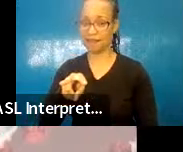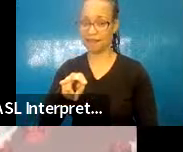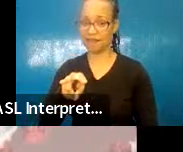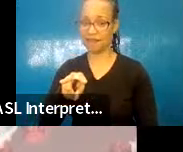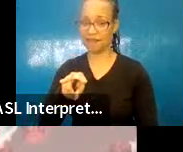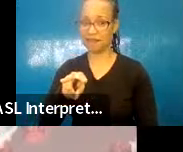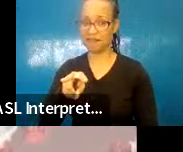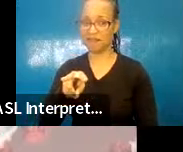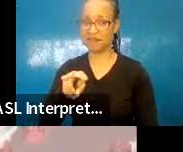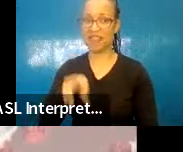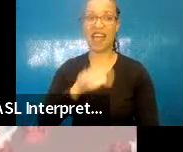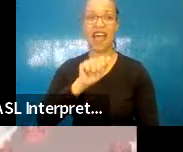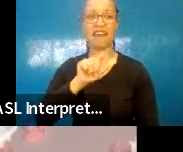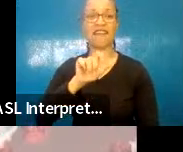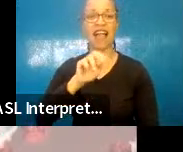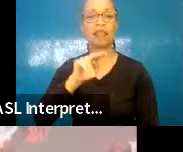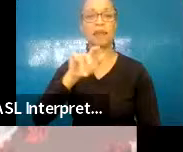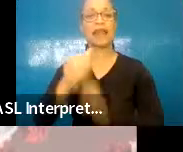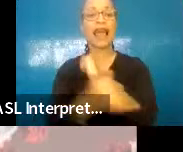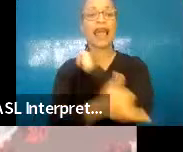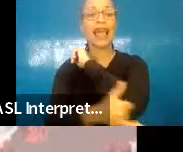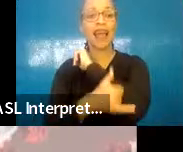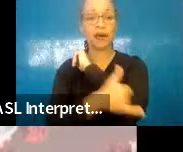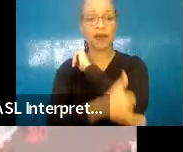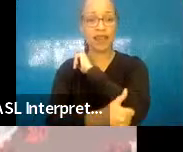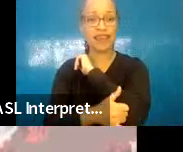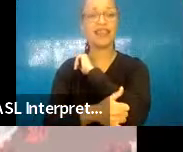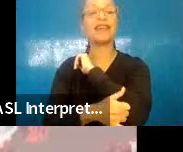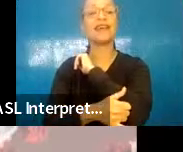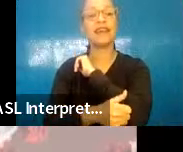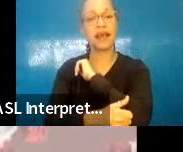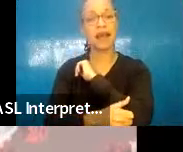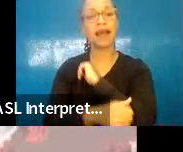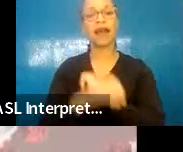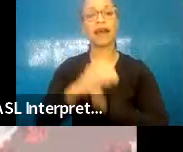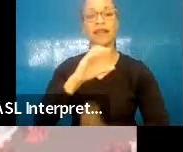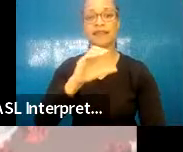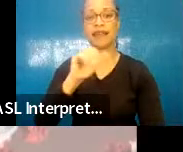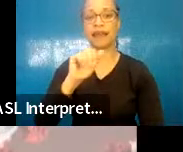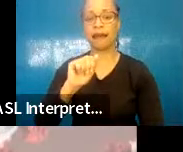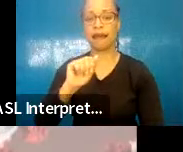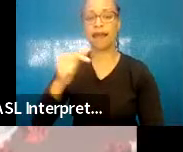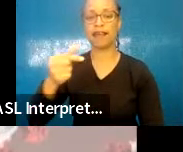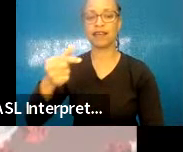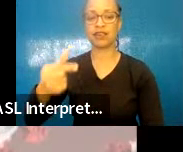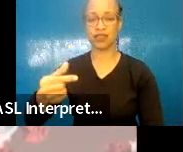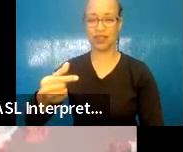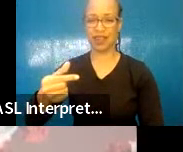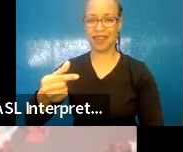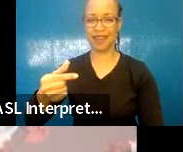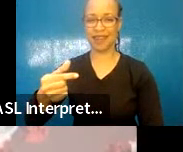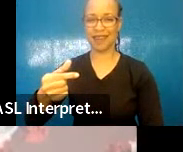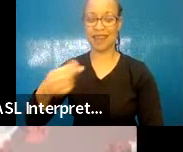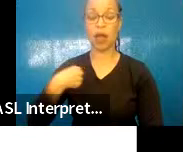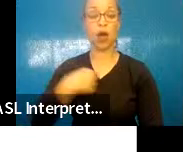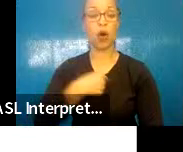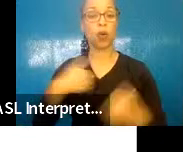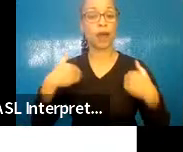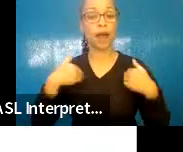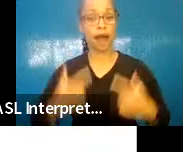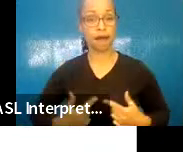Alameda County Community Advisory Group meeting. We have